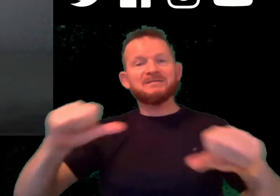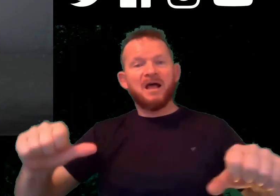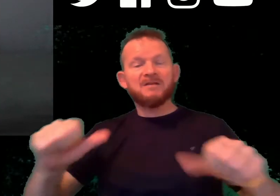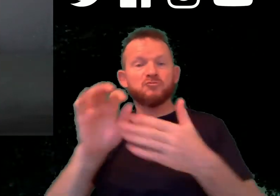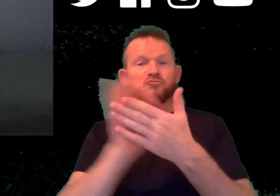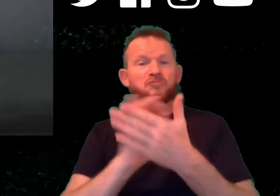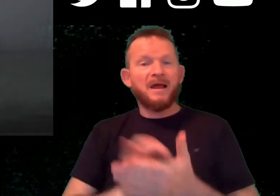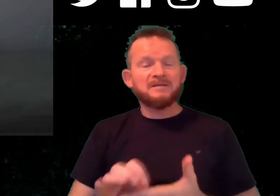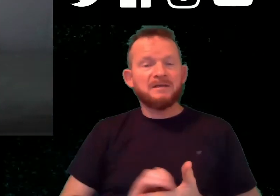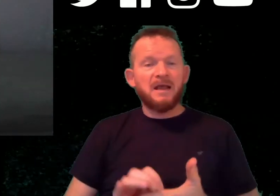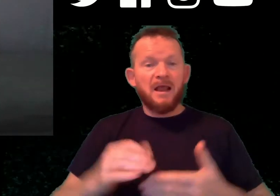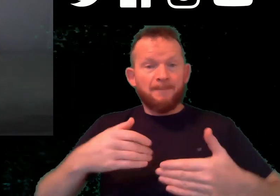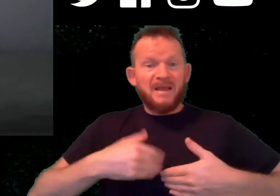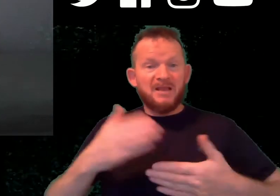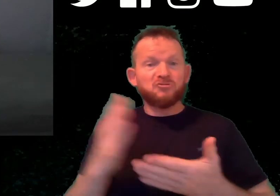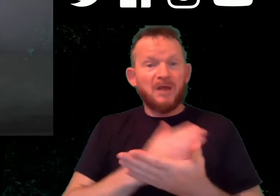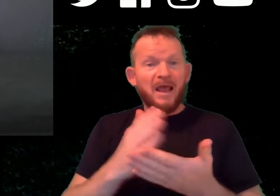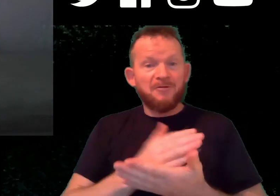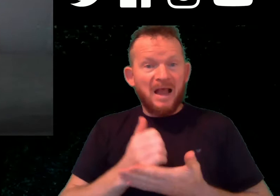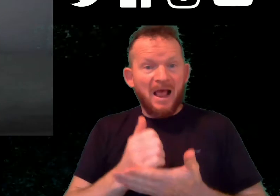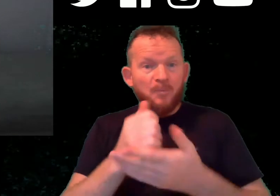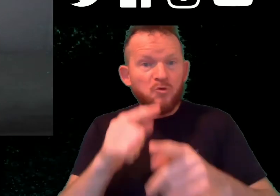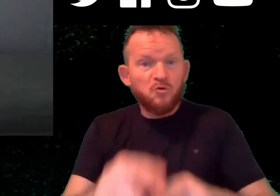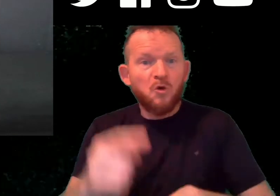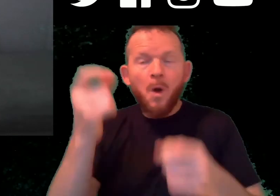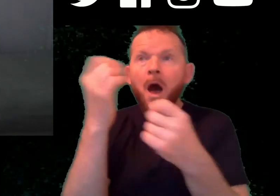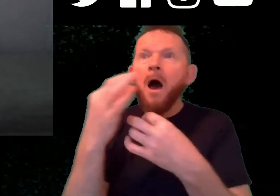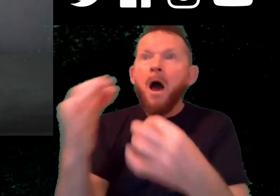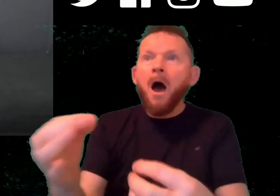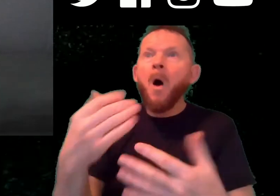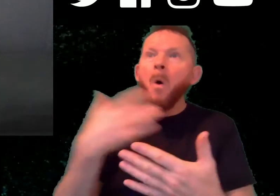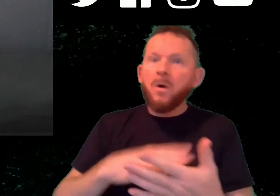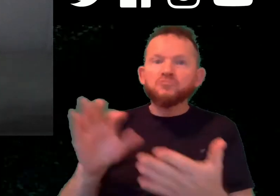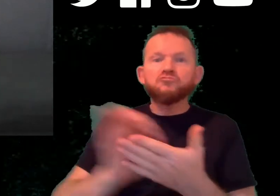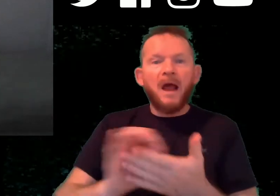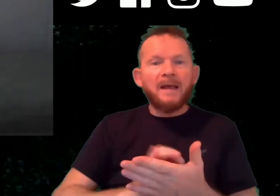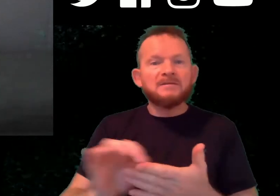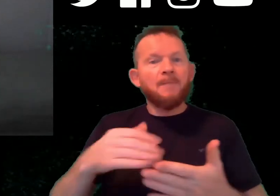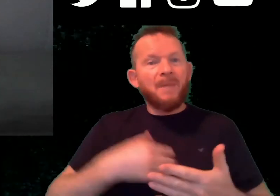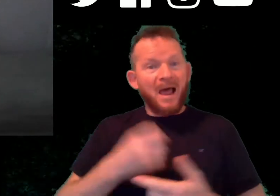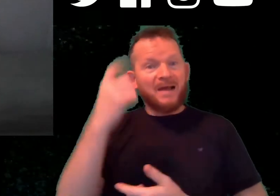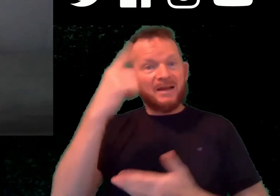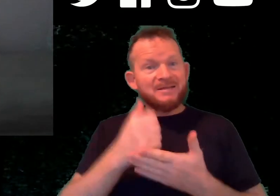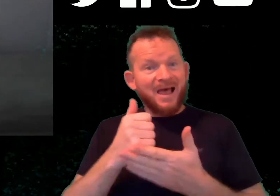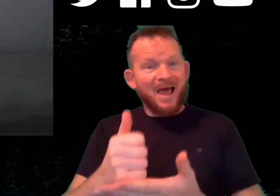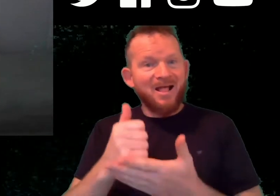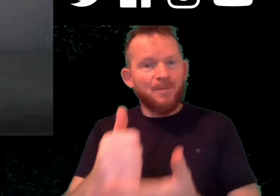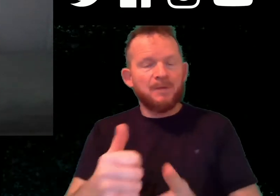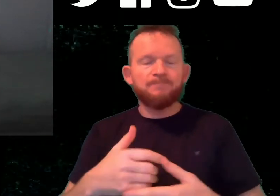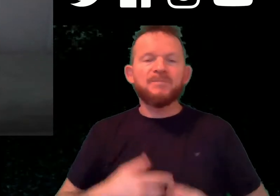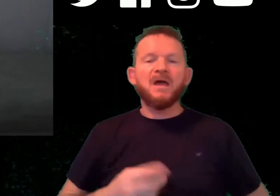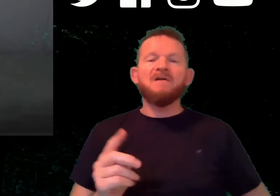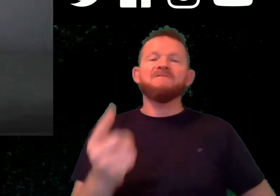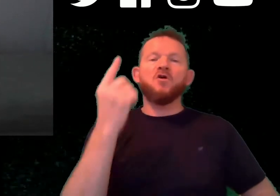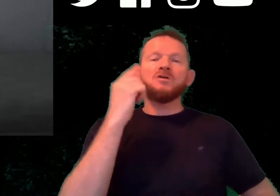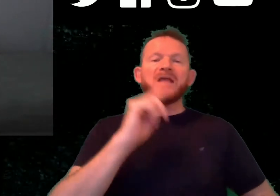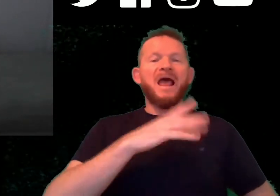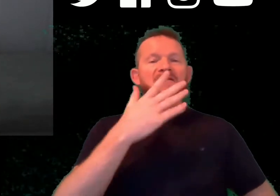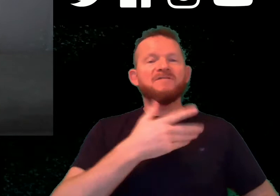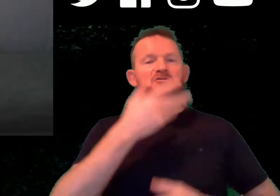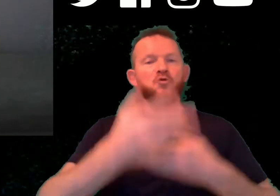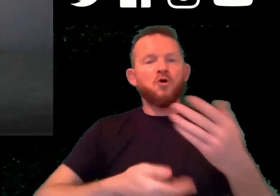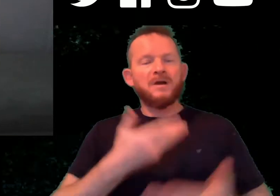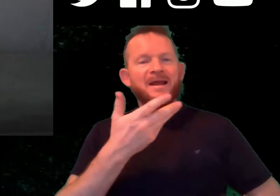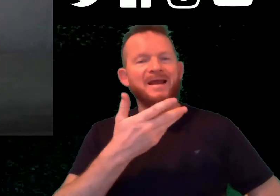me sharing a bit about my experiences will help you do that, then that'll do me. So with that being said, let's get into it. First up, every